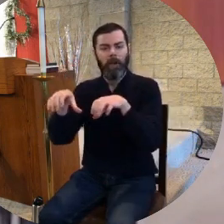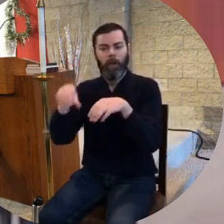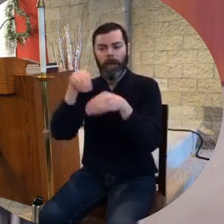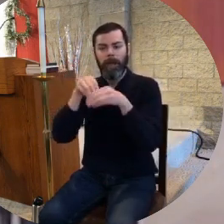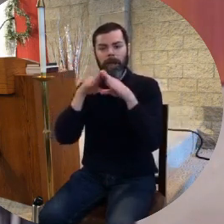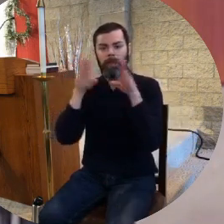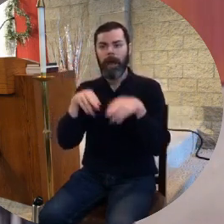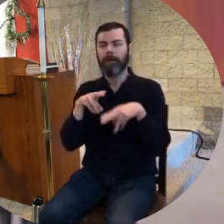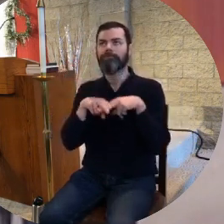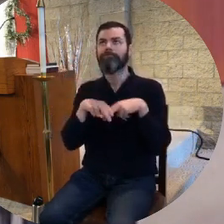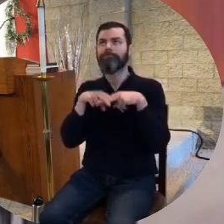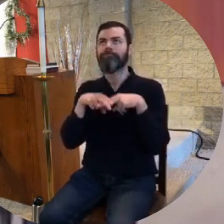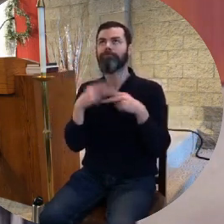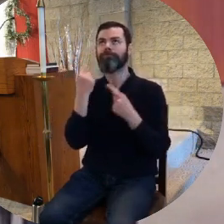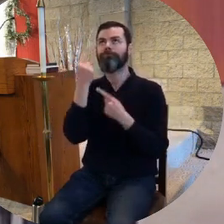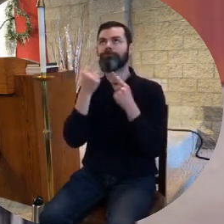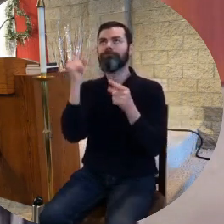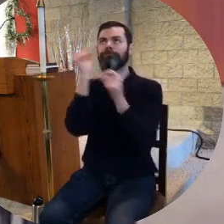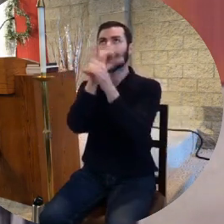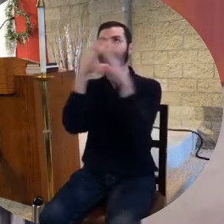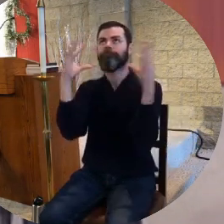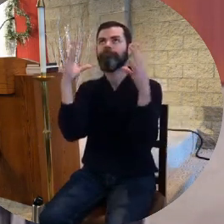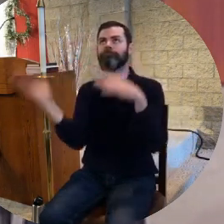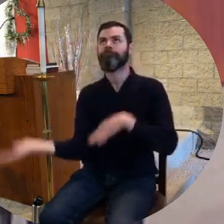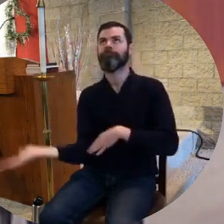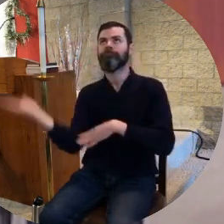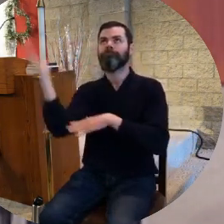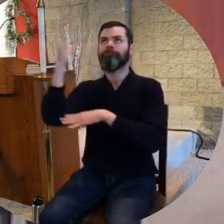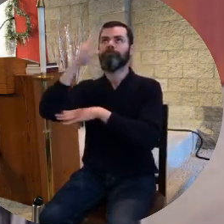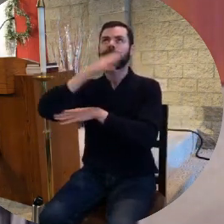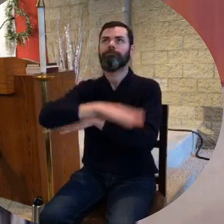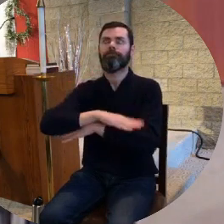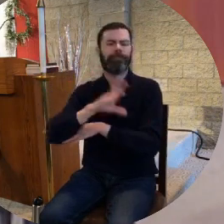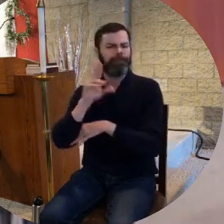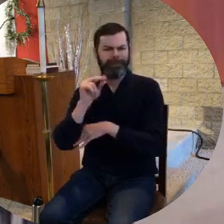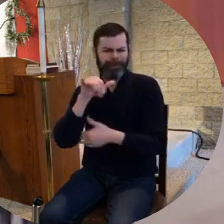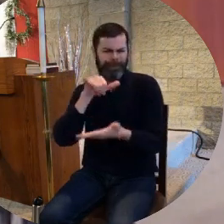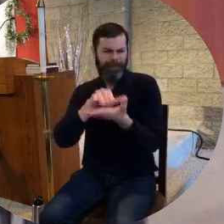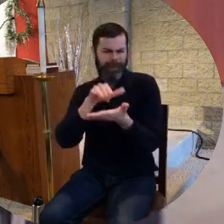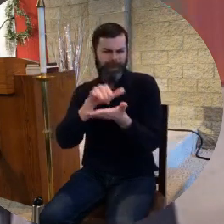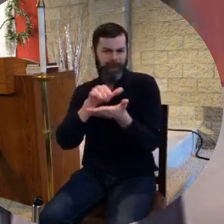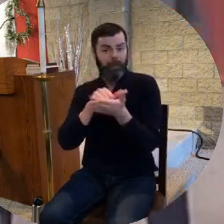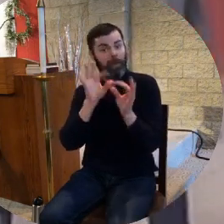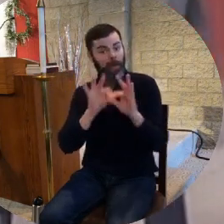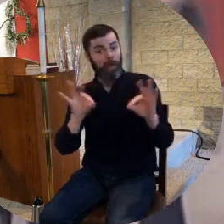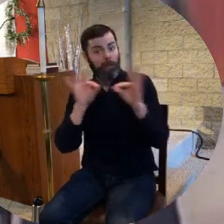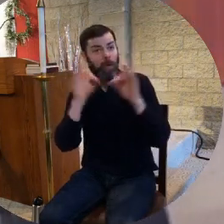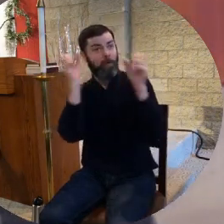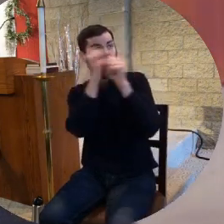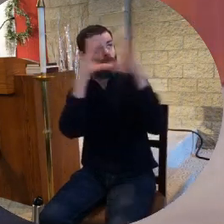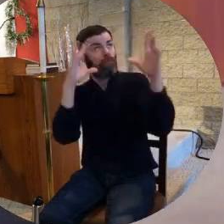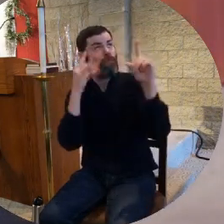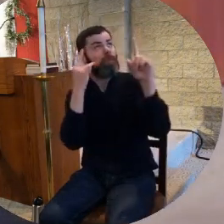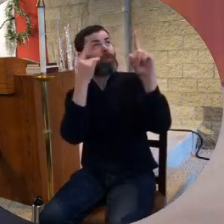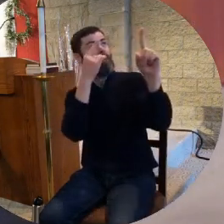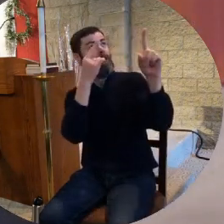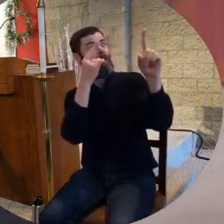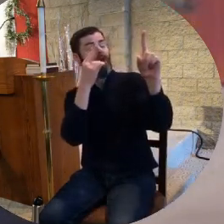visioning all day long, even though that's an important part of it, right? At the same time, we have to step out and we have to